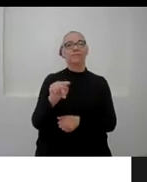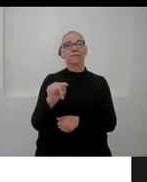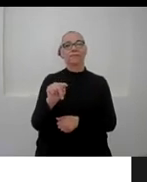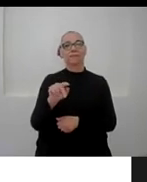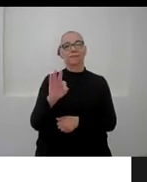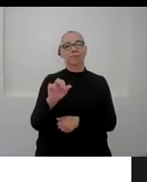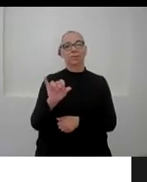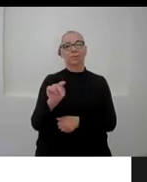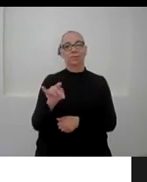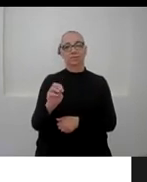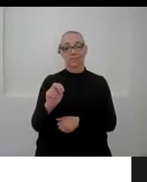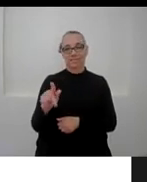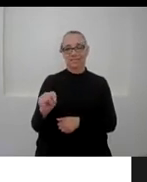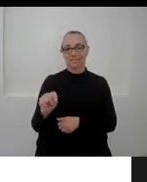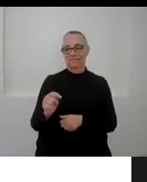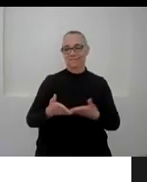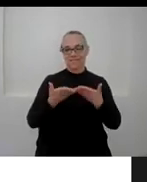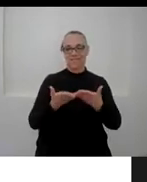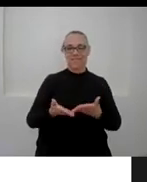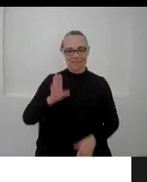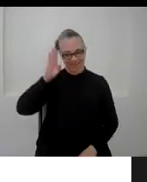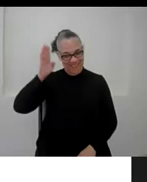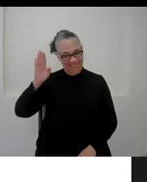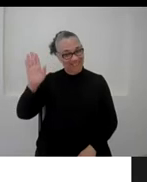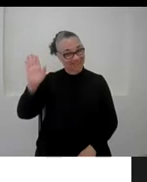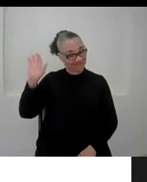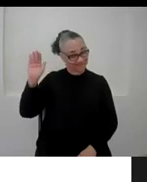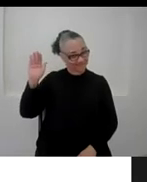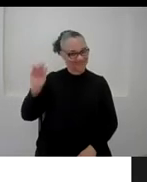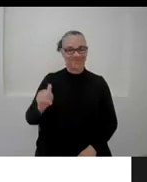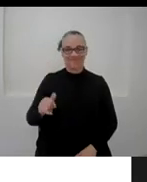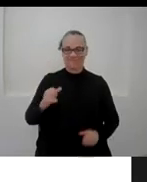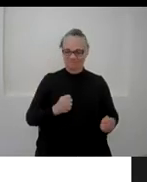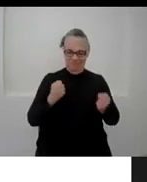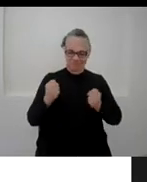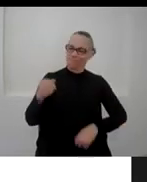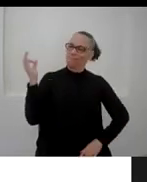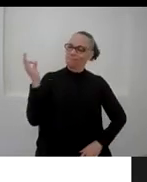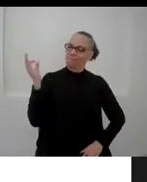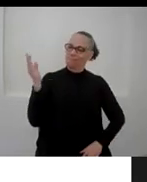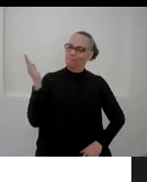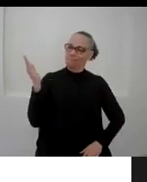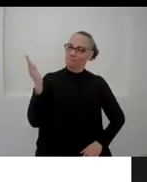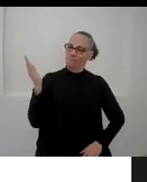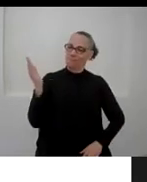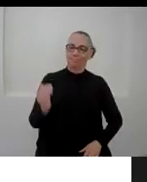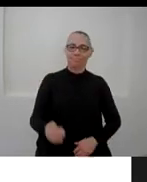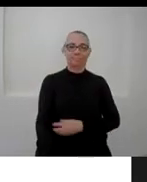giving the send-off. Very, very powerful speech that she gave.